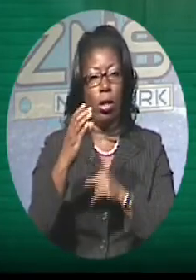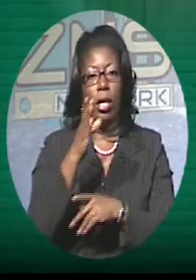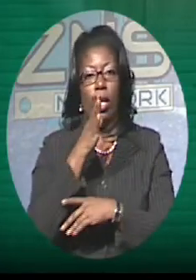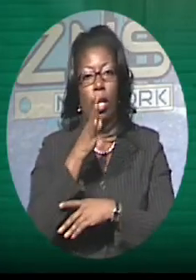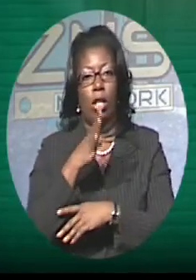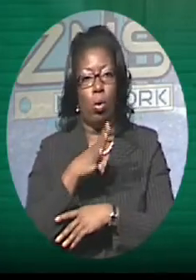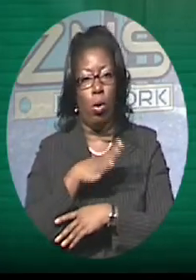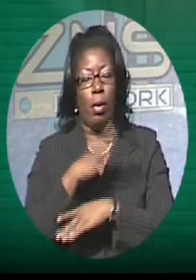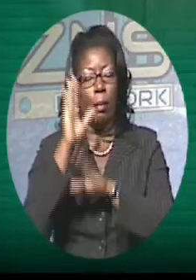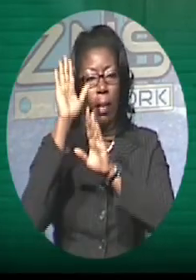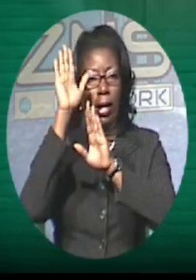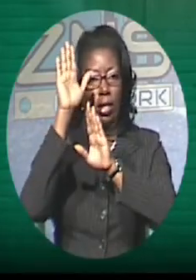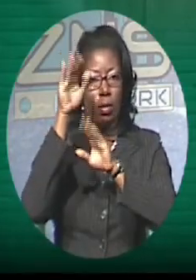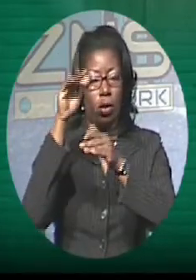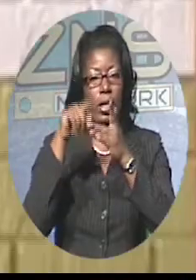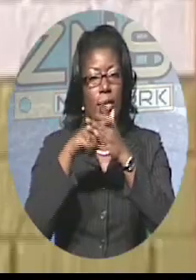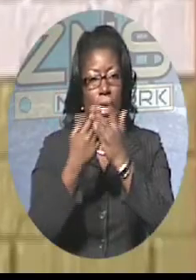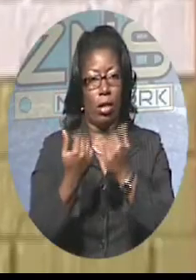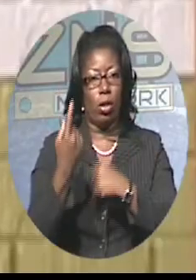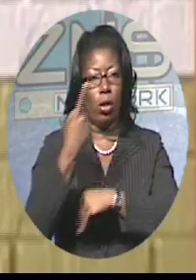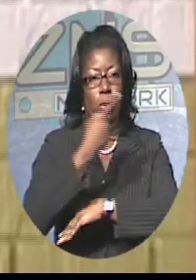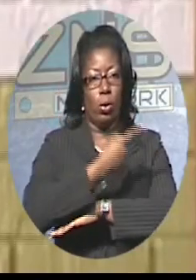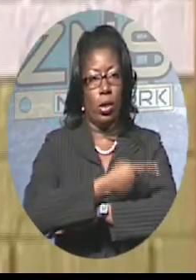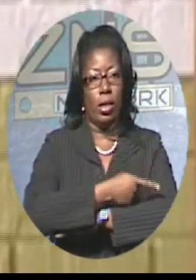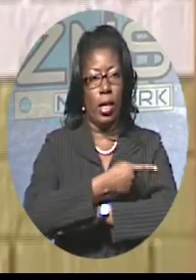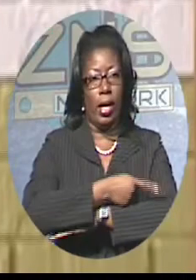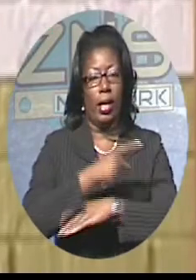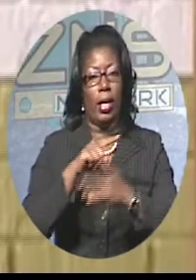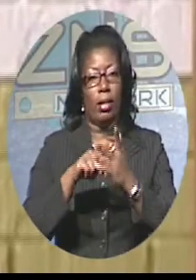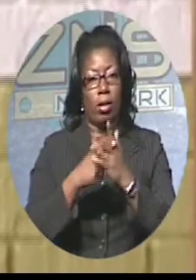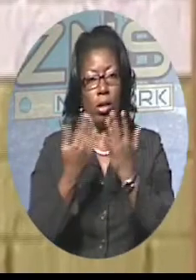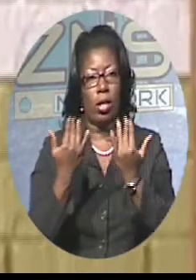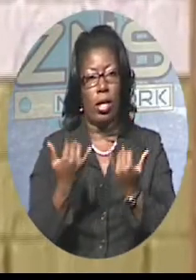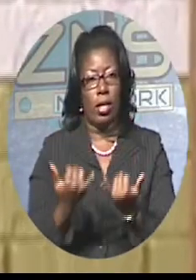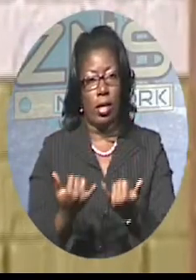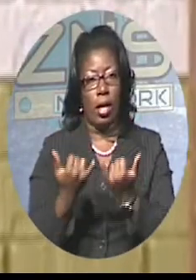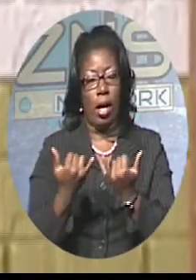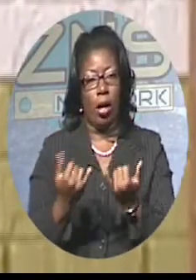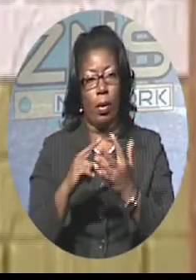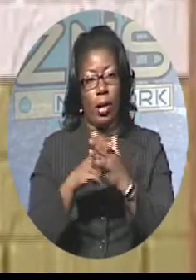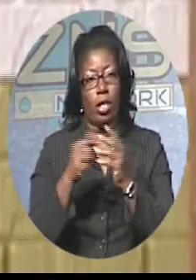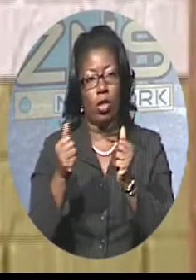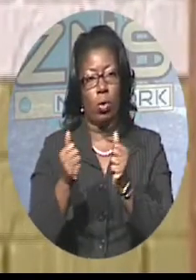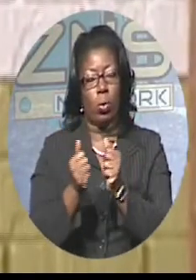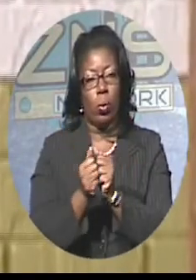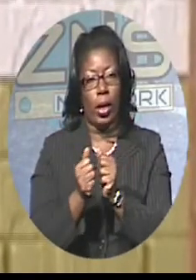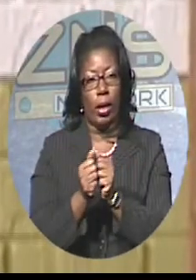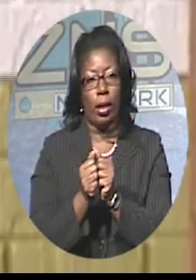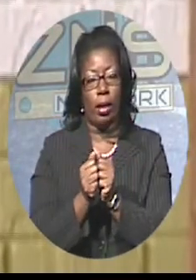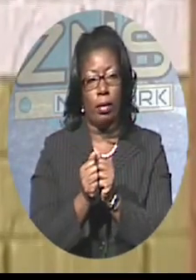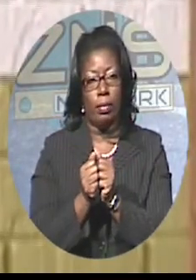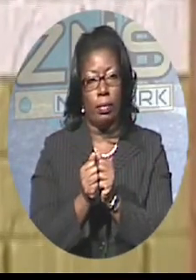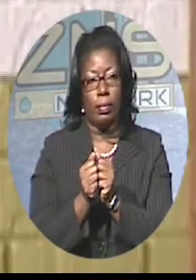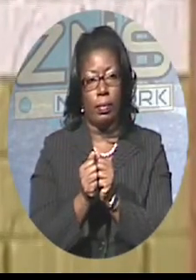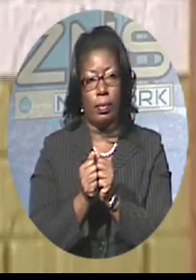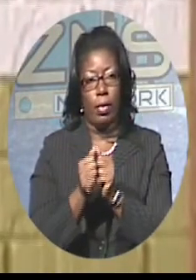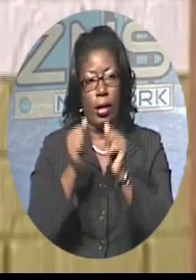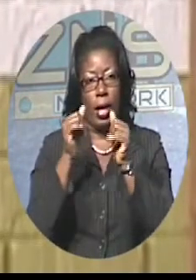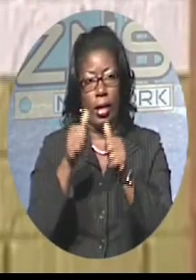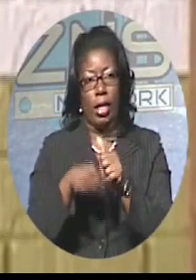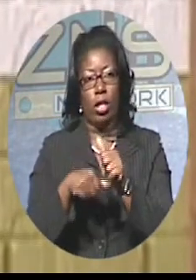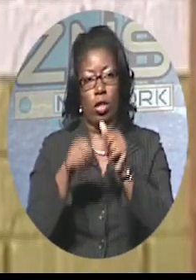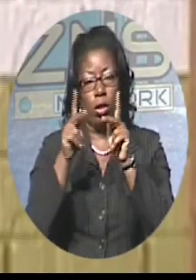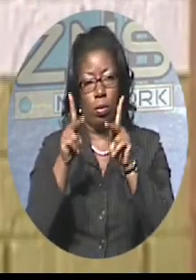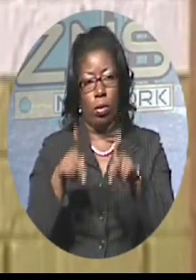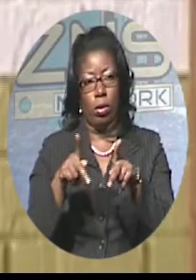basketball. It begins today. It begins now, and it begins with an era that each and every